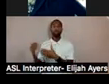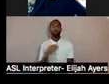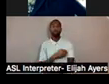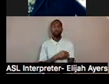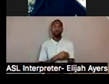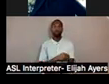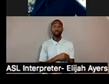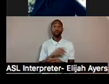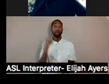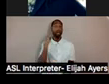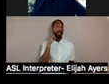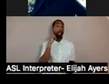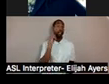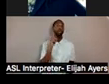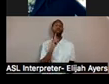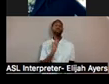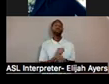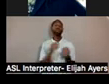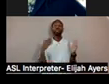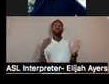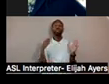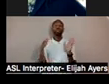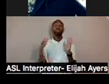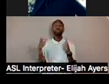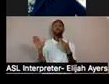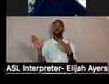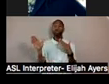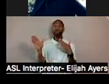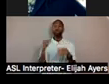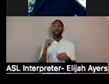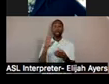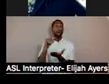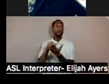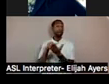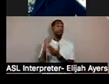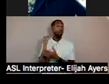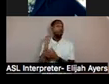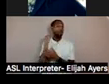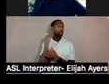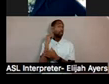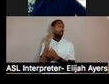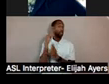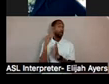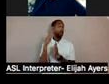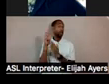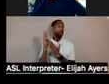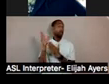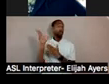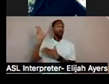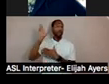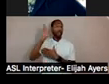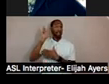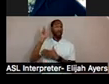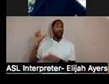in our ears have actually shifted. So those middle muscles have moved so that they're actually listening for